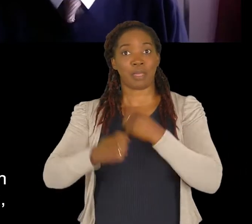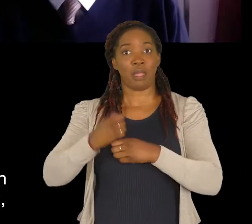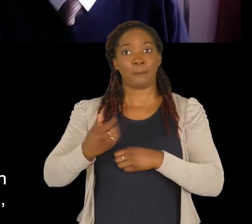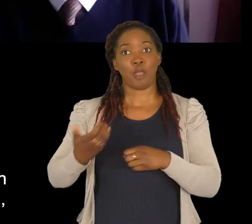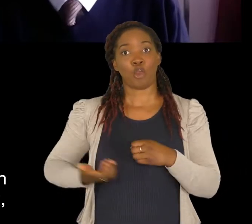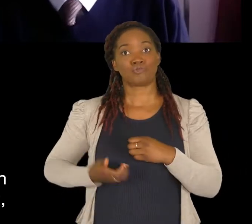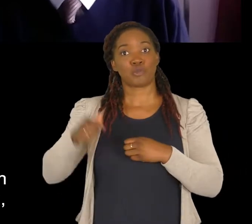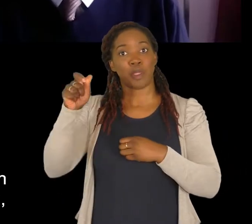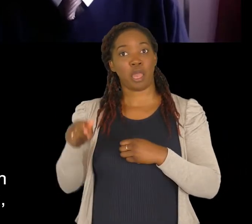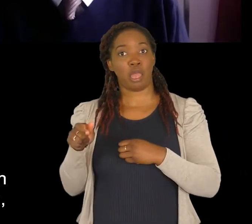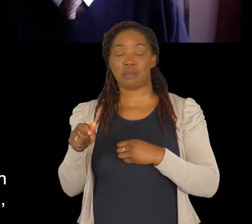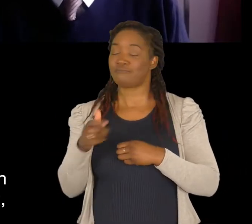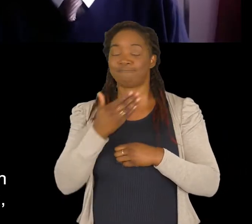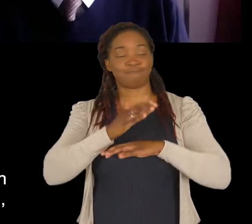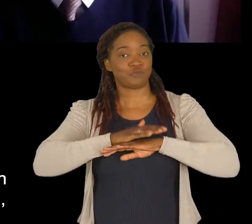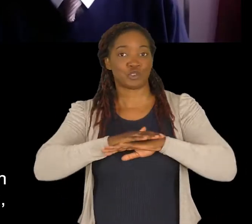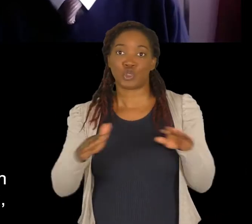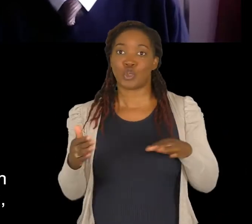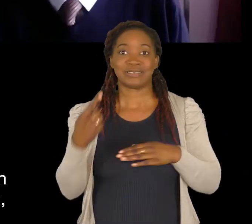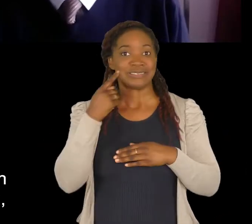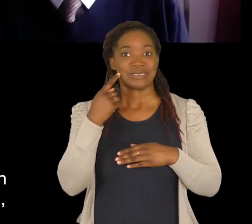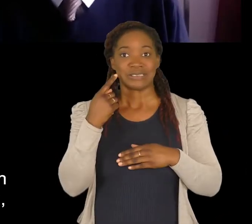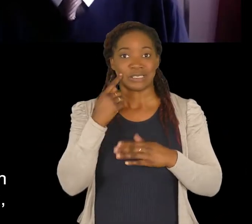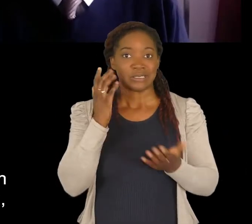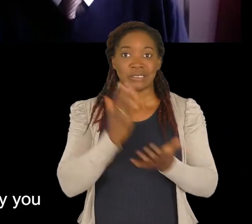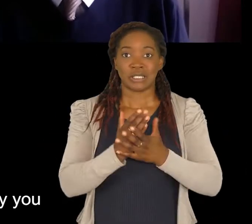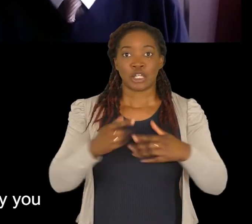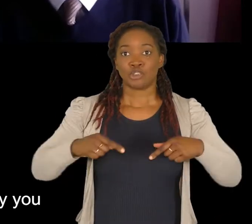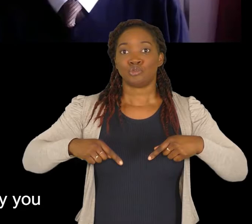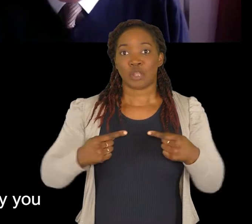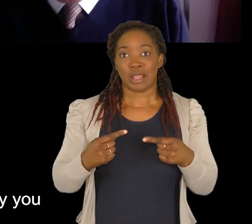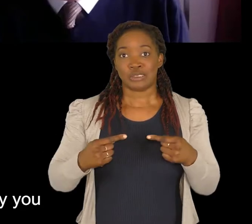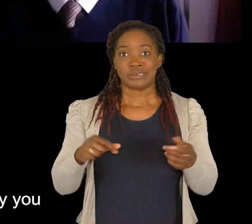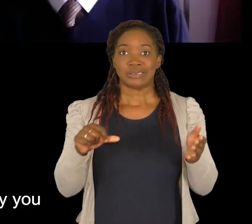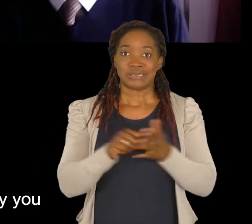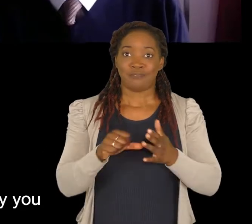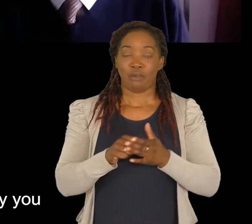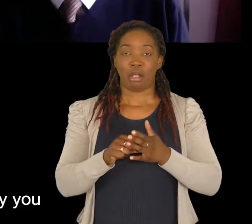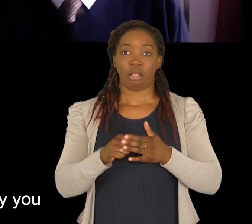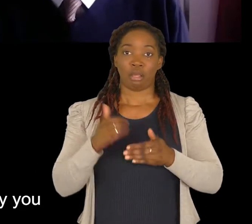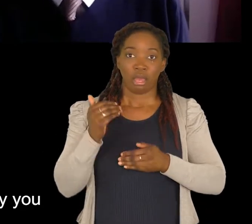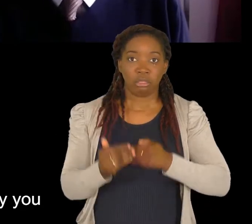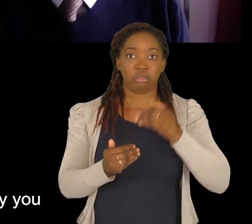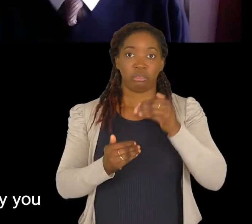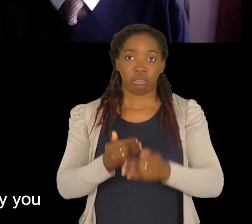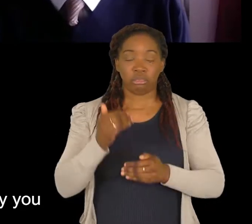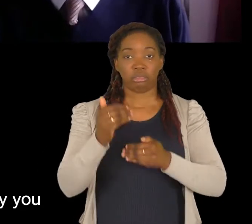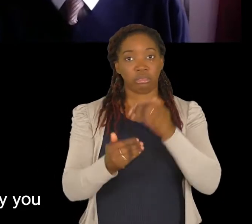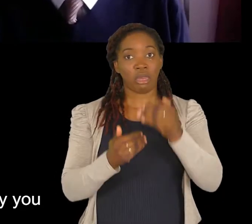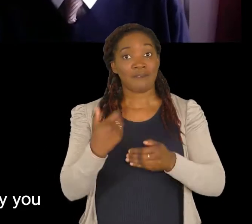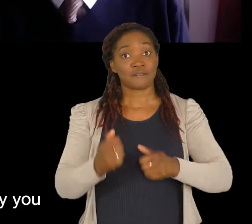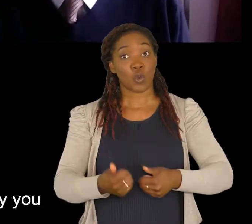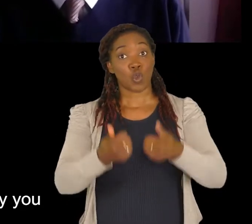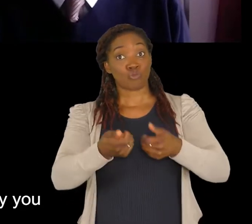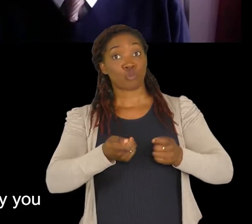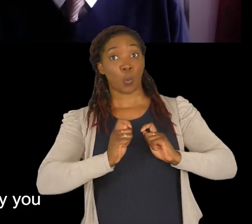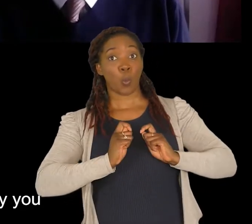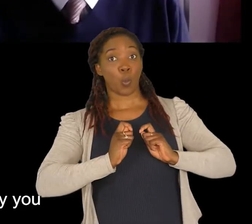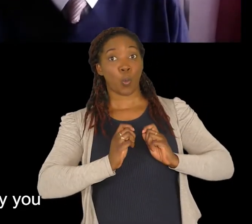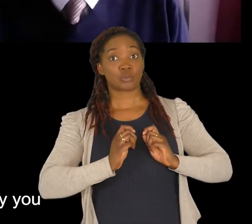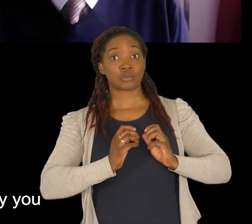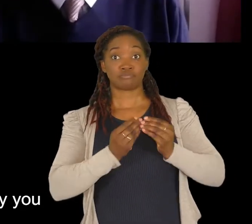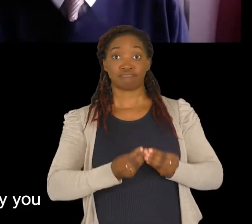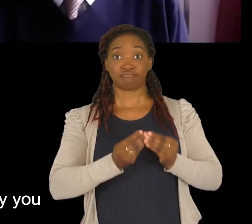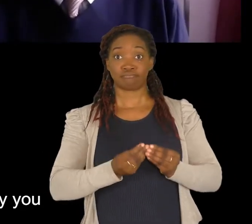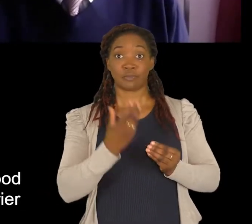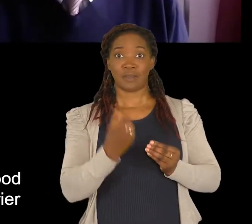entrepreneur is not easy. It is challenging. It is a difficult journey. It has significant rewards at the end, but